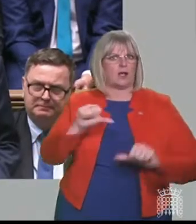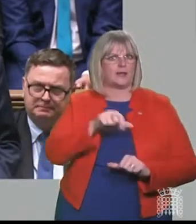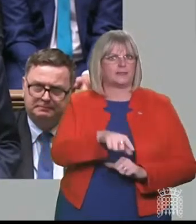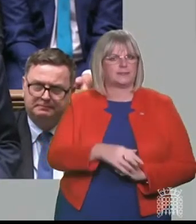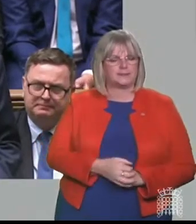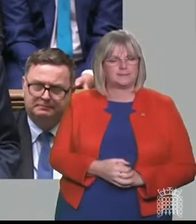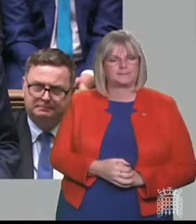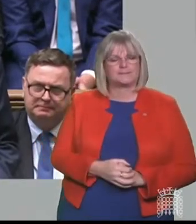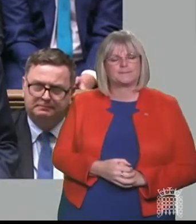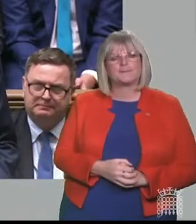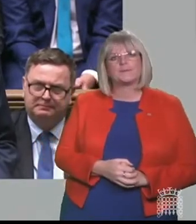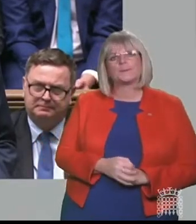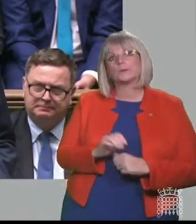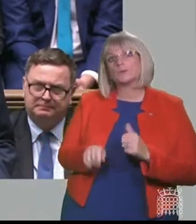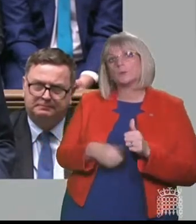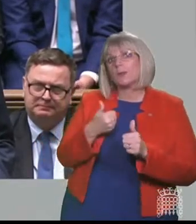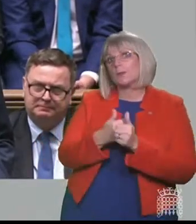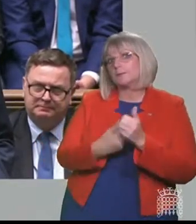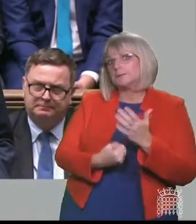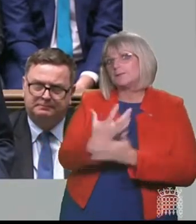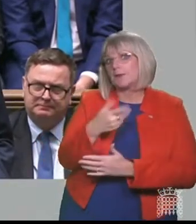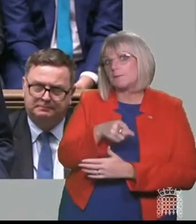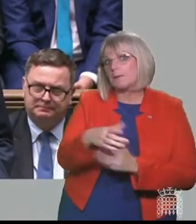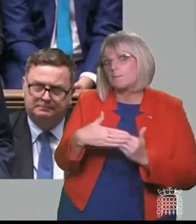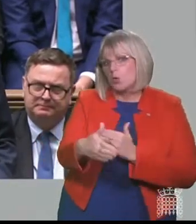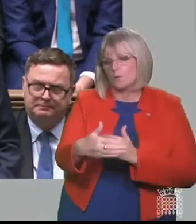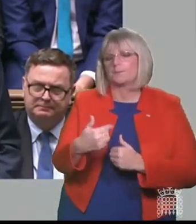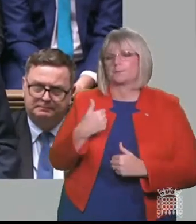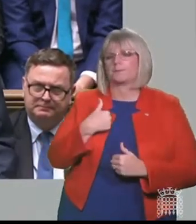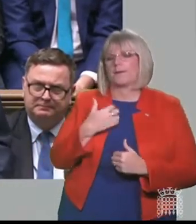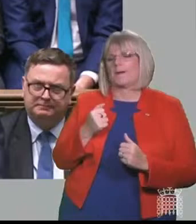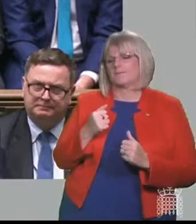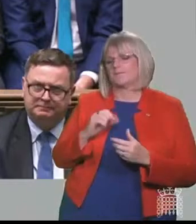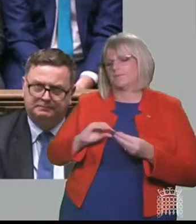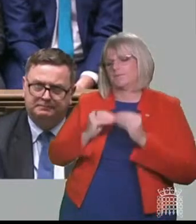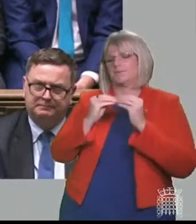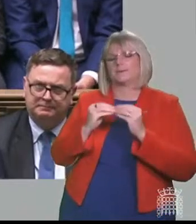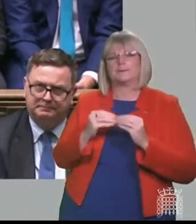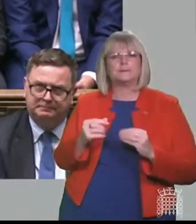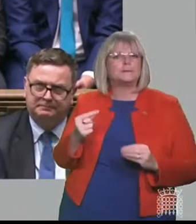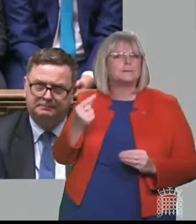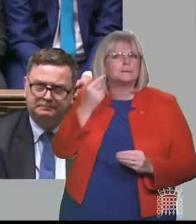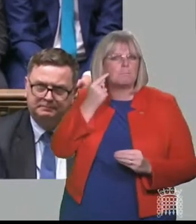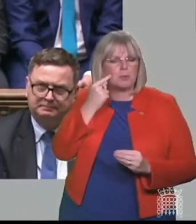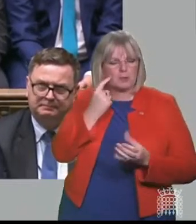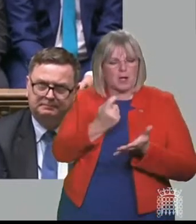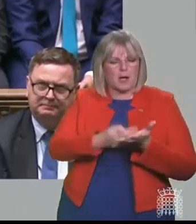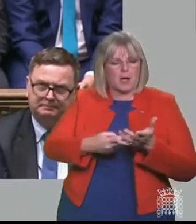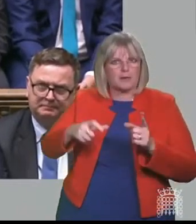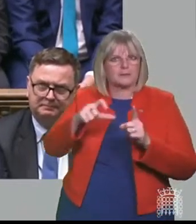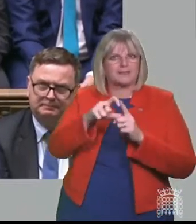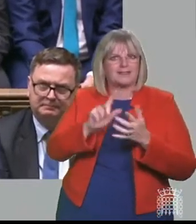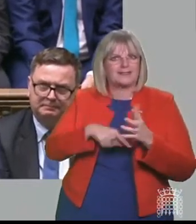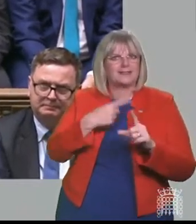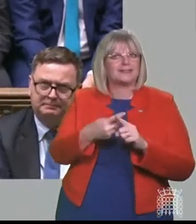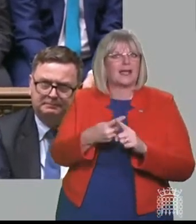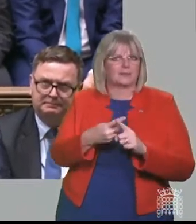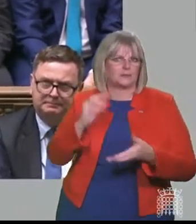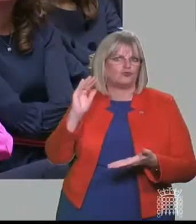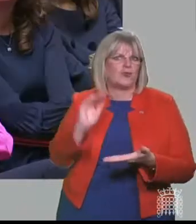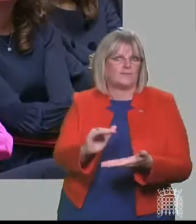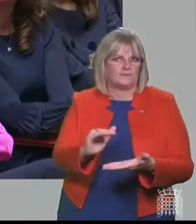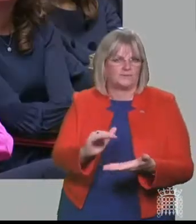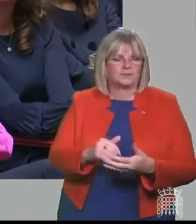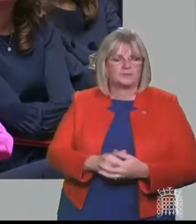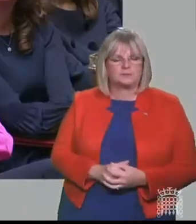I'm creating a new simplified R&D tax relief, combining the existing R&D expenditure credit and SME schemes.